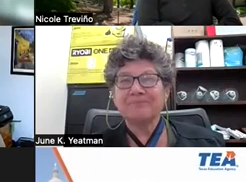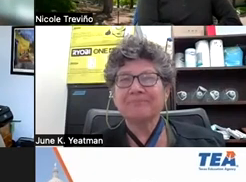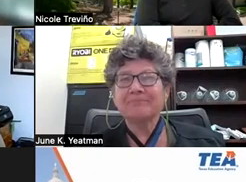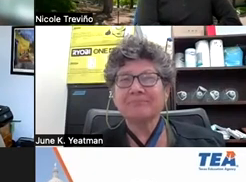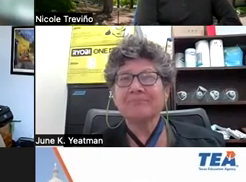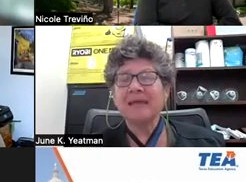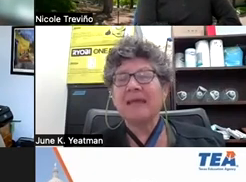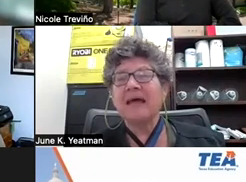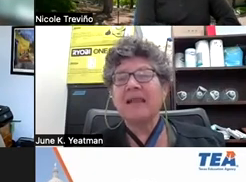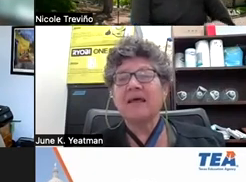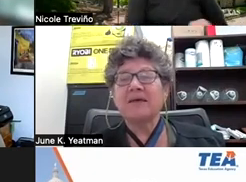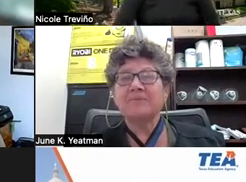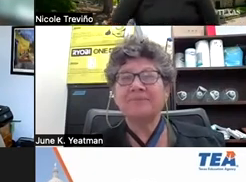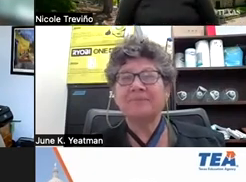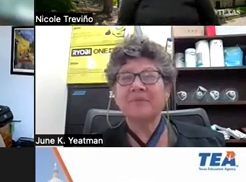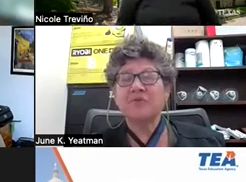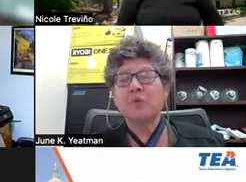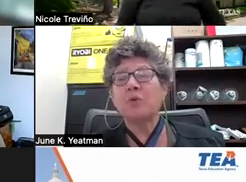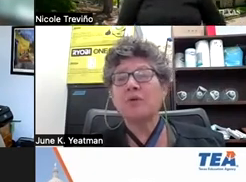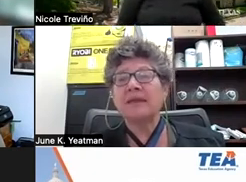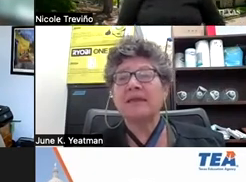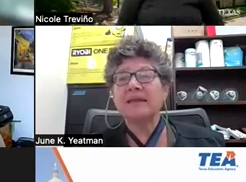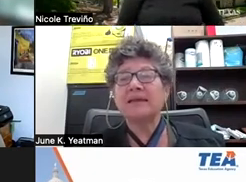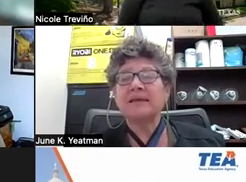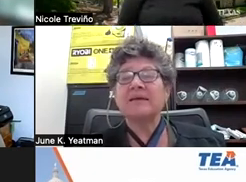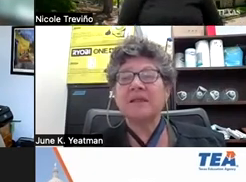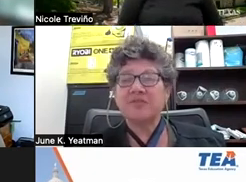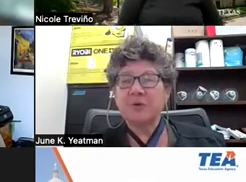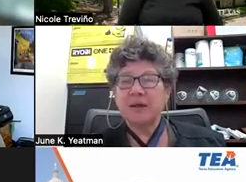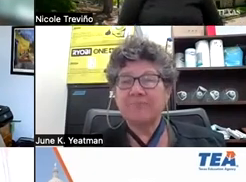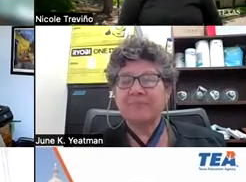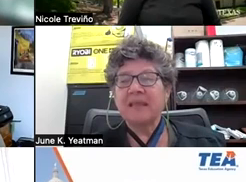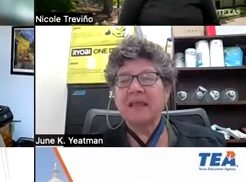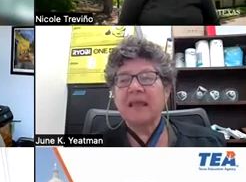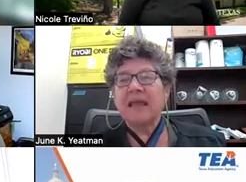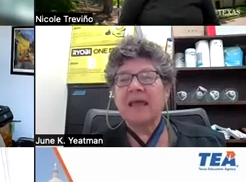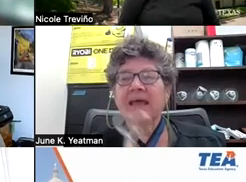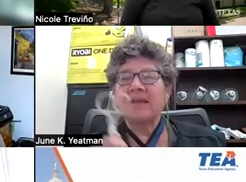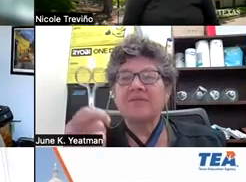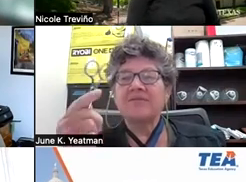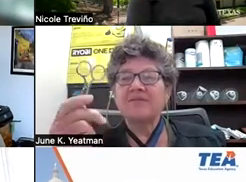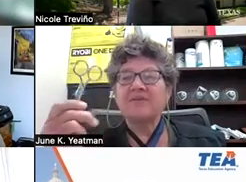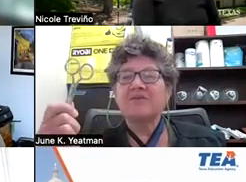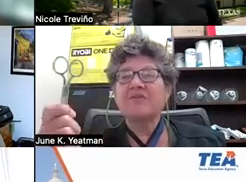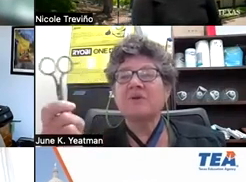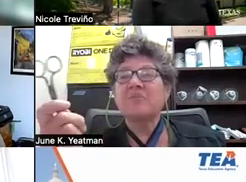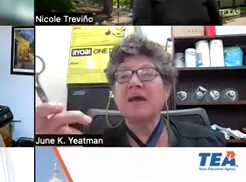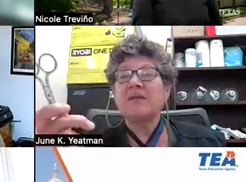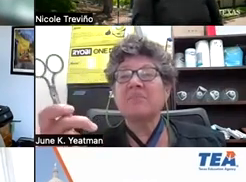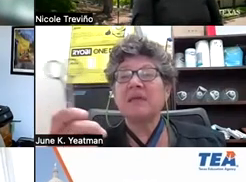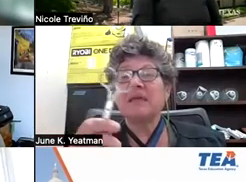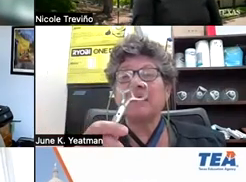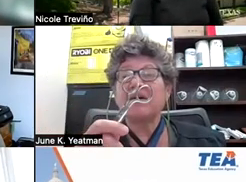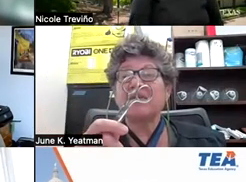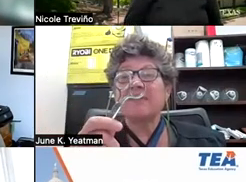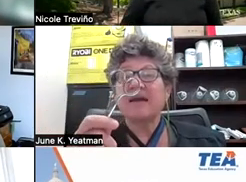education at a school in Minnesota. And the scissors remind